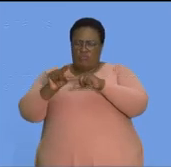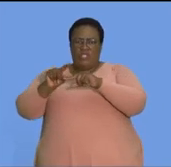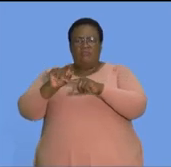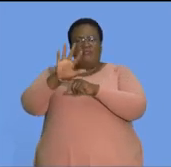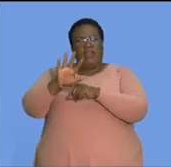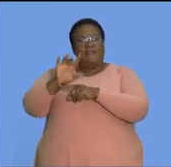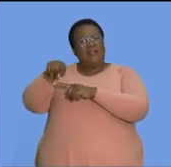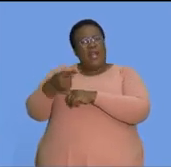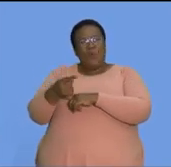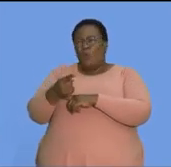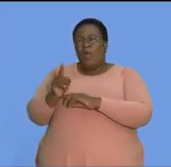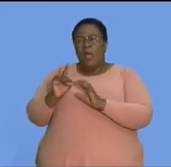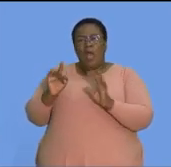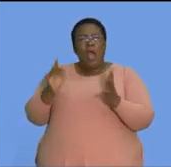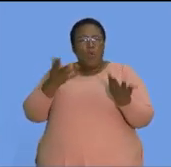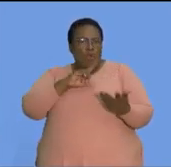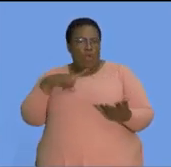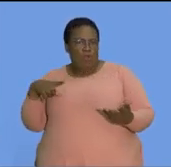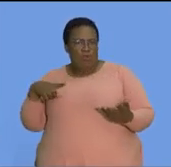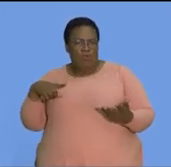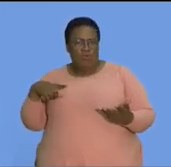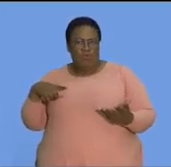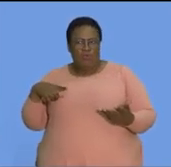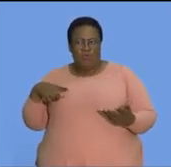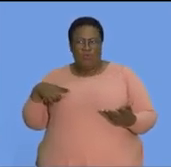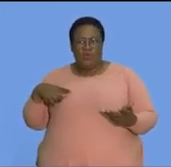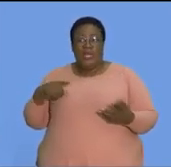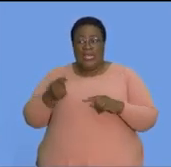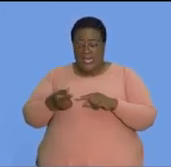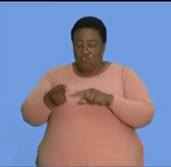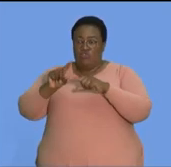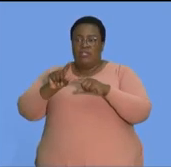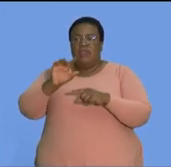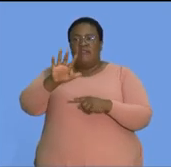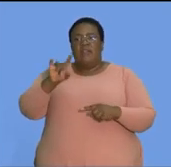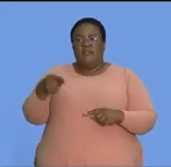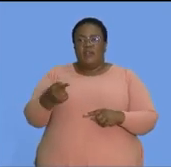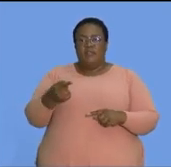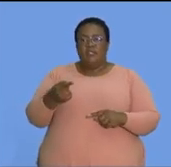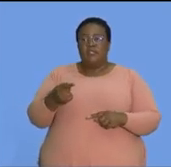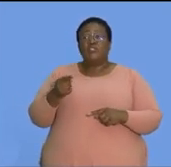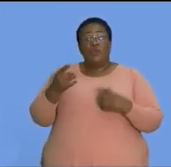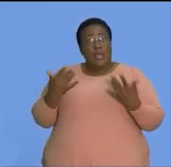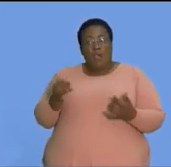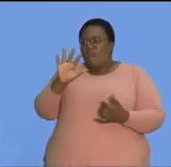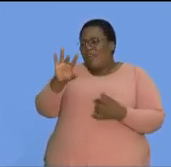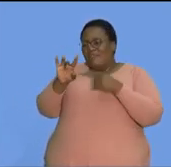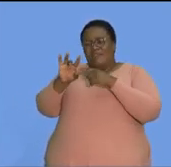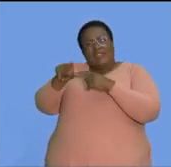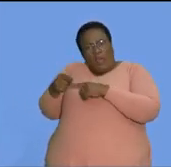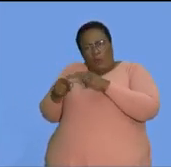what they're saying. A very beautiful question indeed. Increase by 5,000. What is the 5,000?